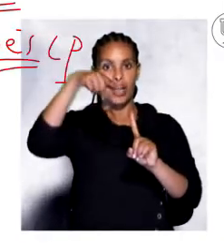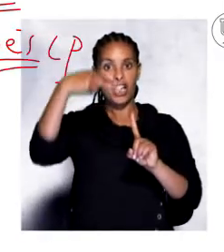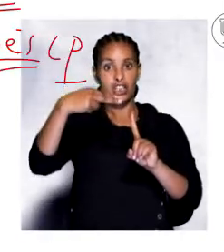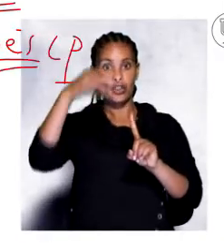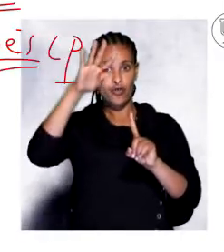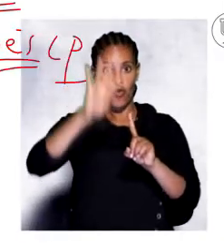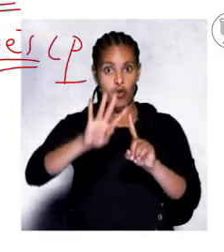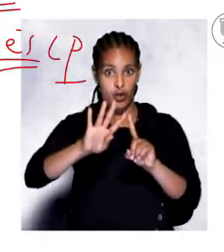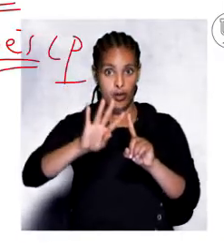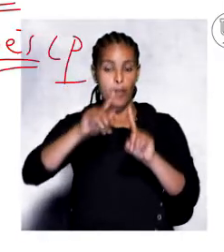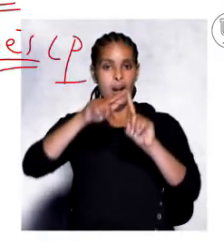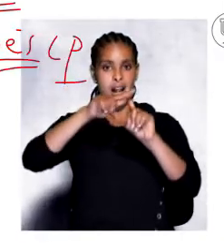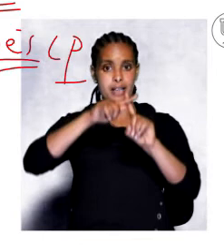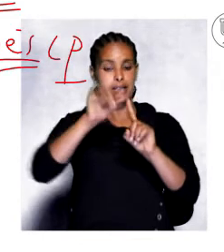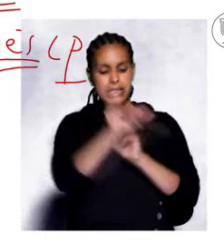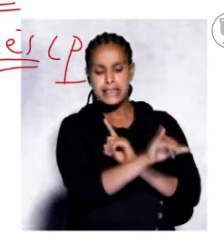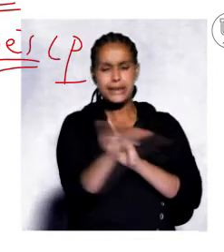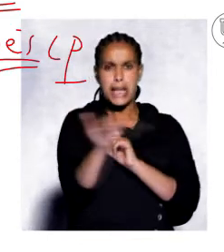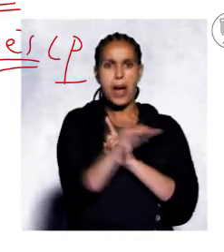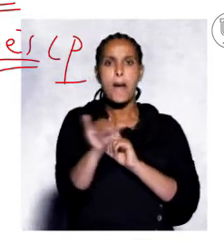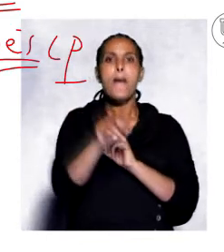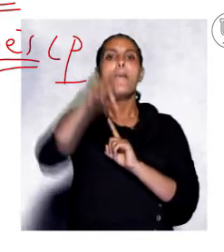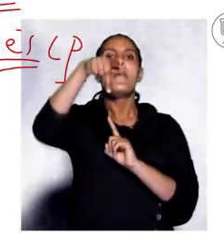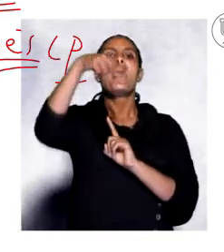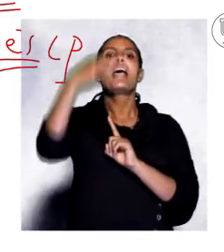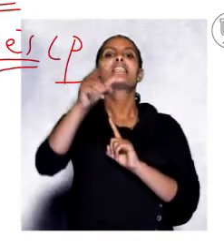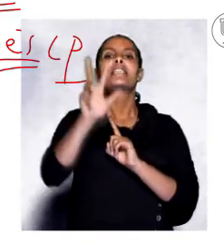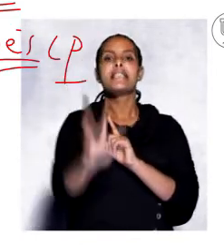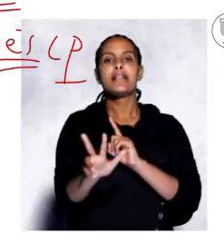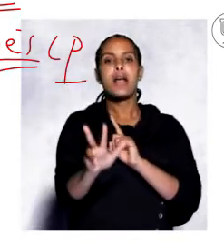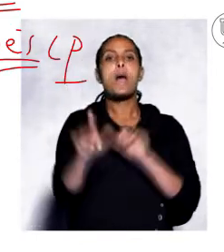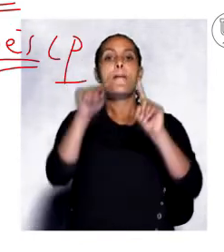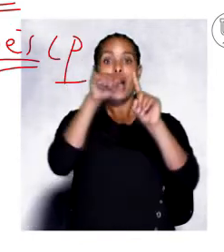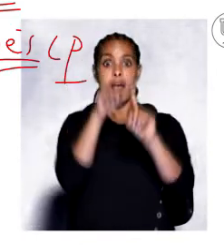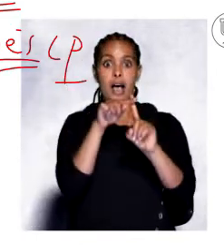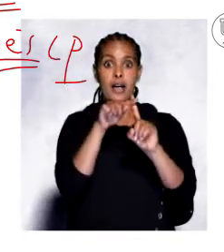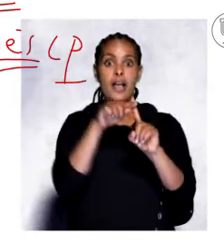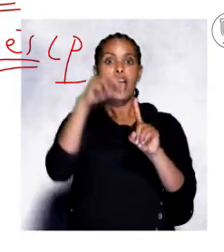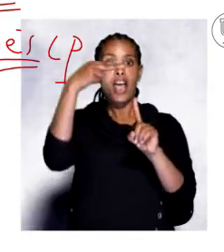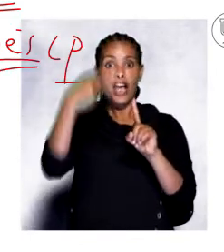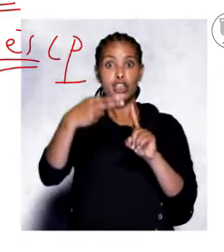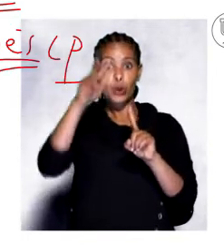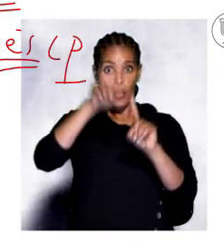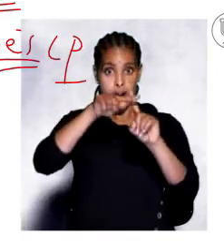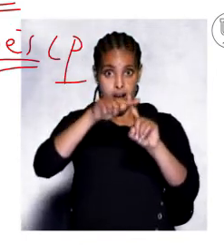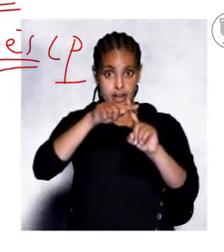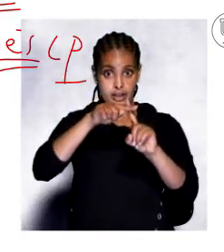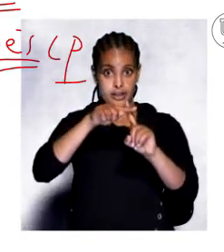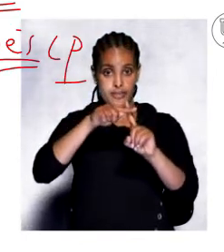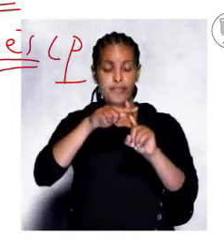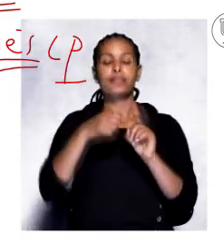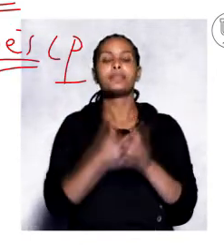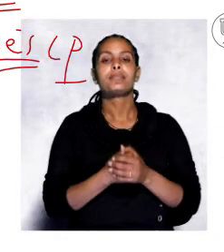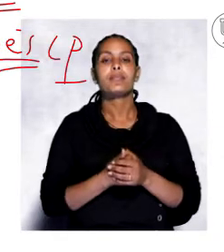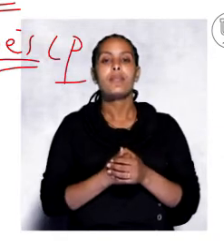pH 4 plus. This is the same as pH 3 plus H plus. H